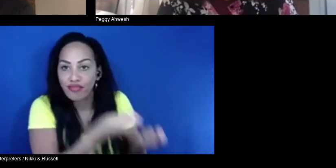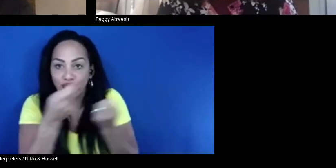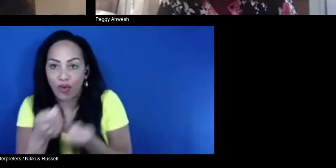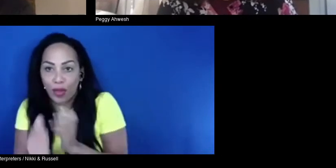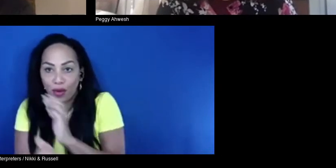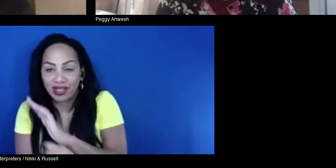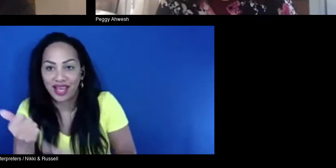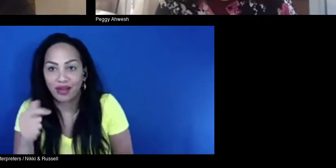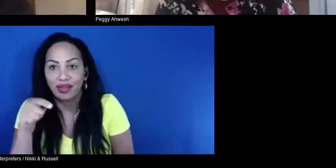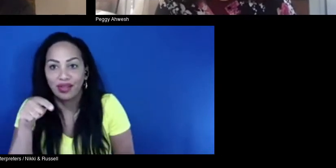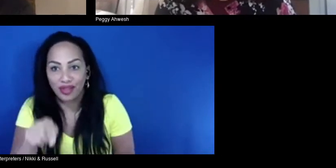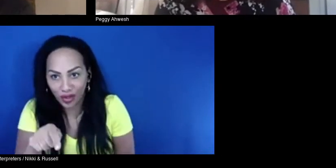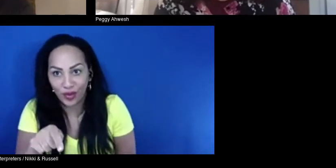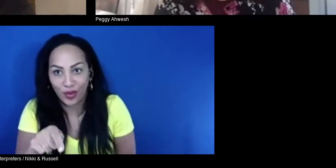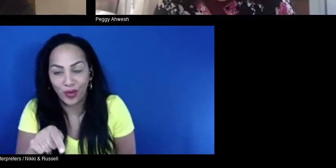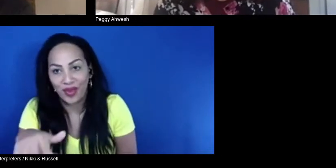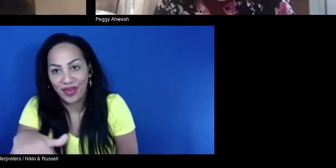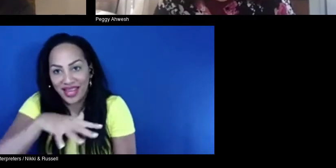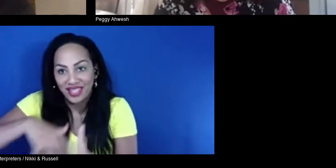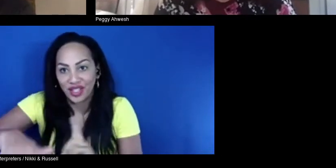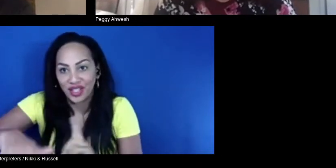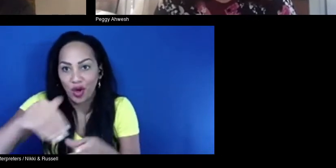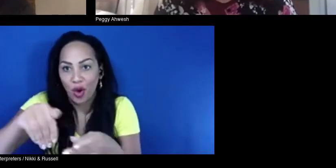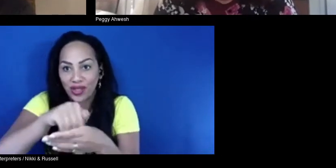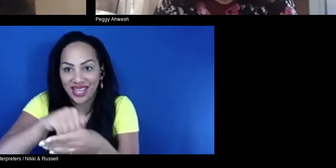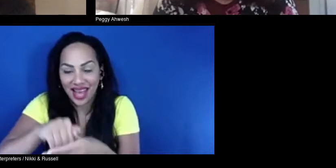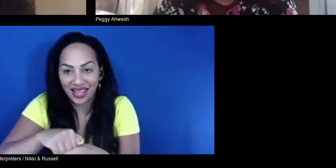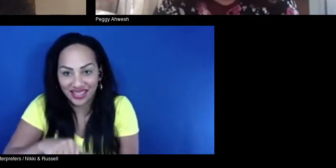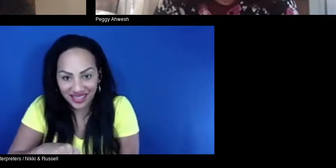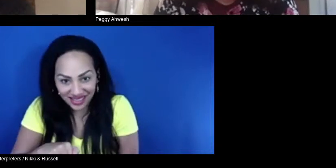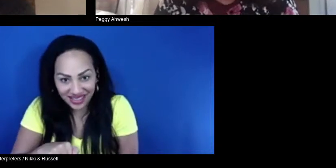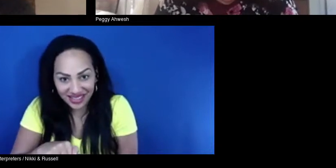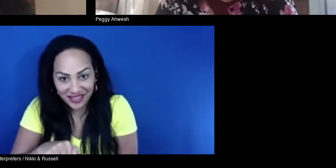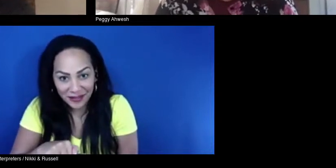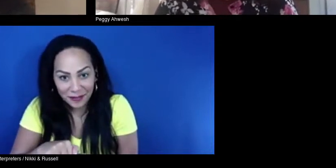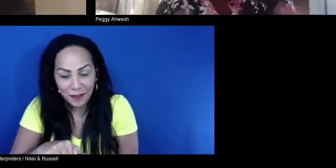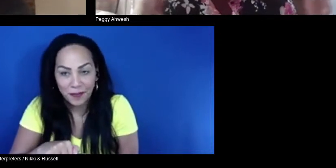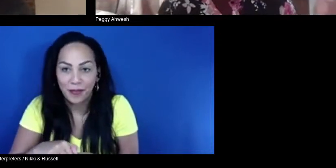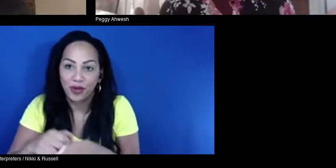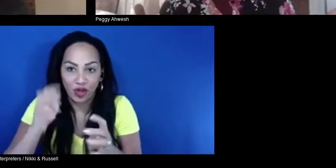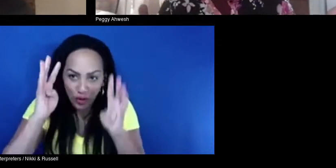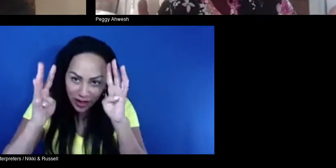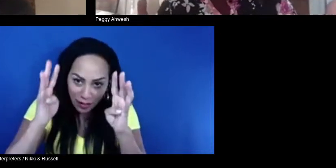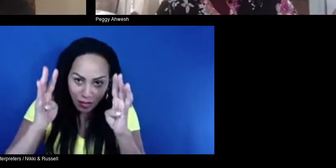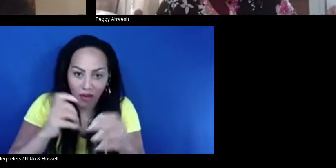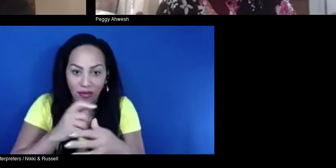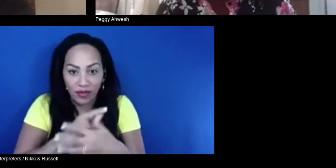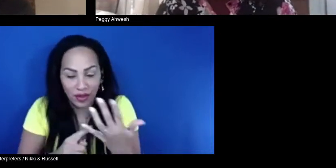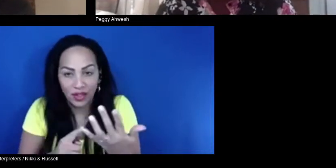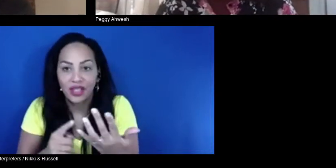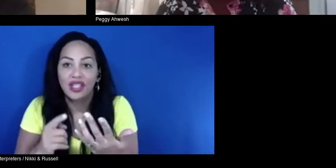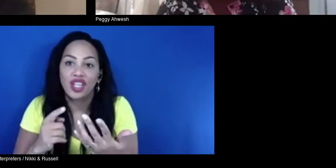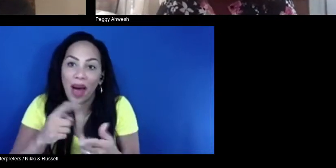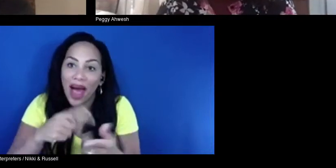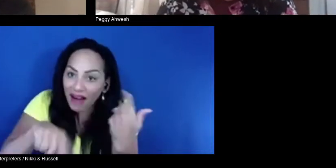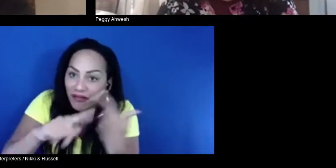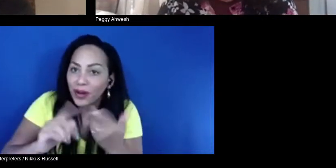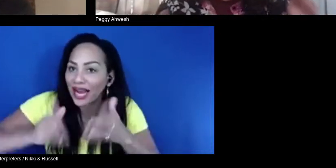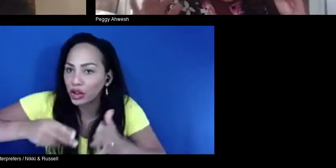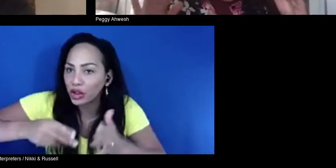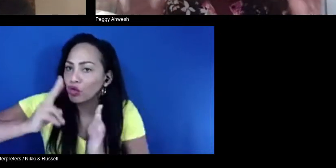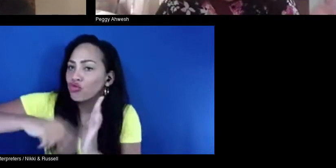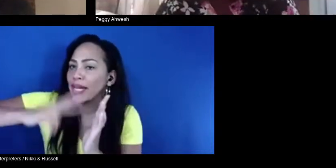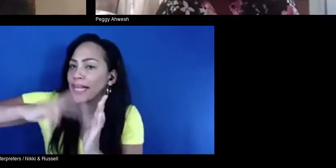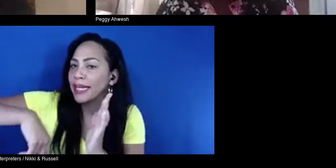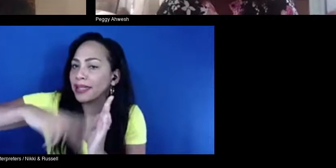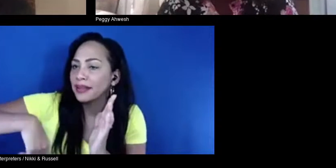go over what was supposed to happen in the little scene and then not refer to it again. So everyone had read basically what was supposed to happen in the little movie.